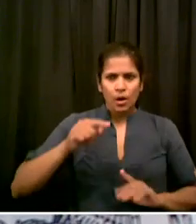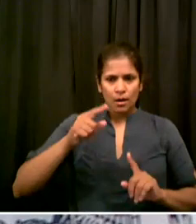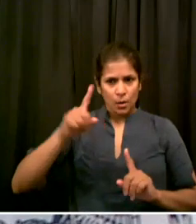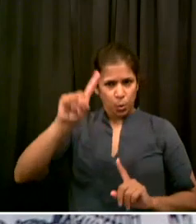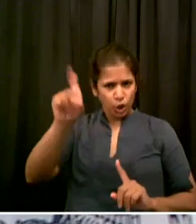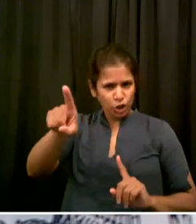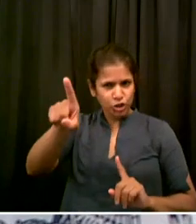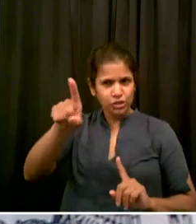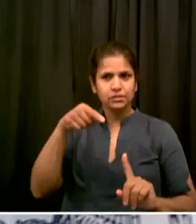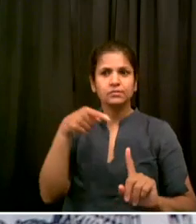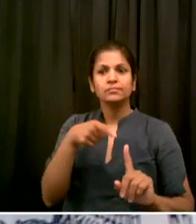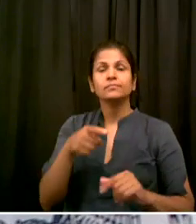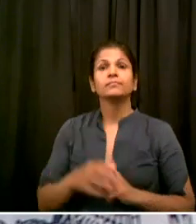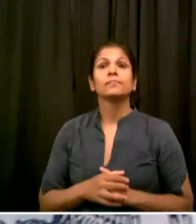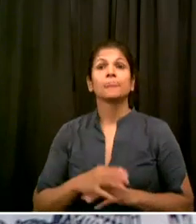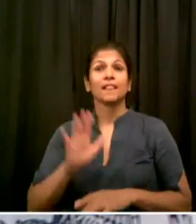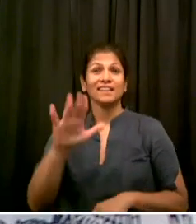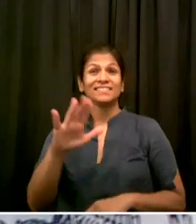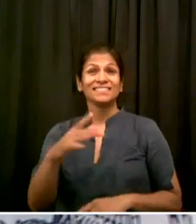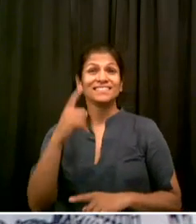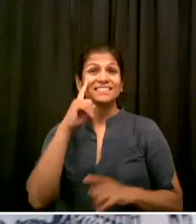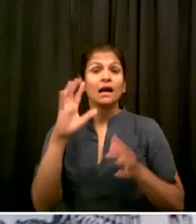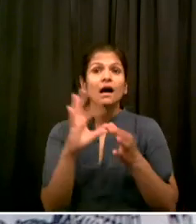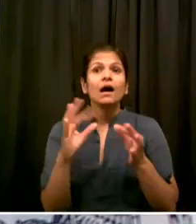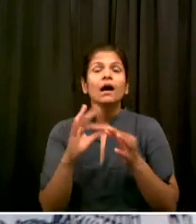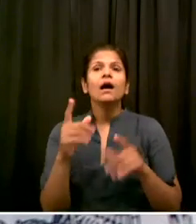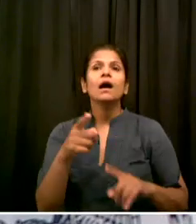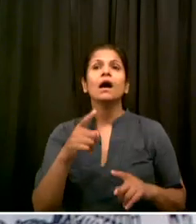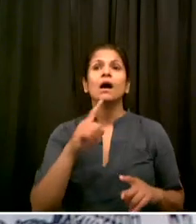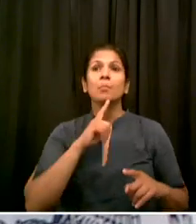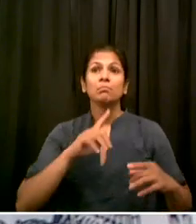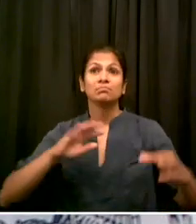storm, the shootings, the demonstrations, they